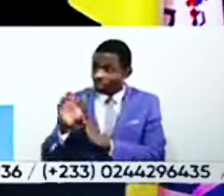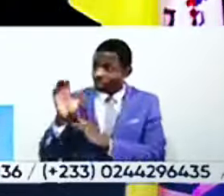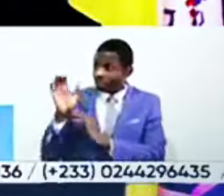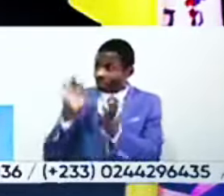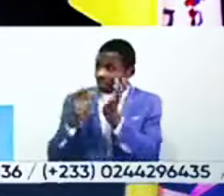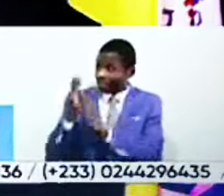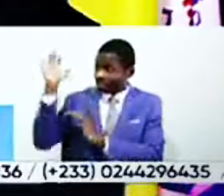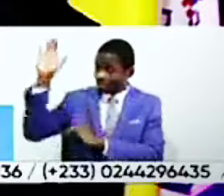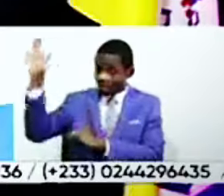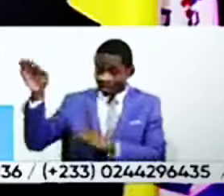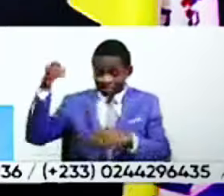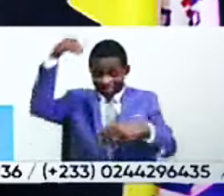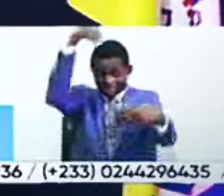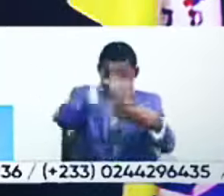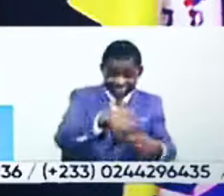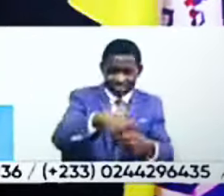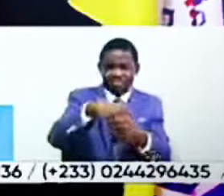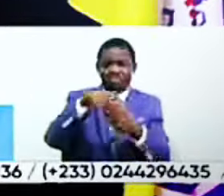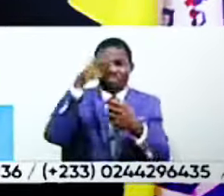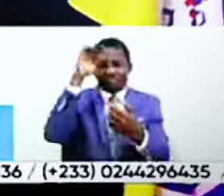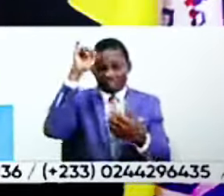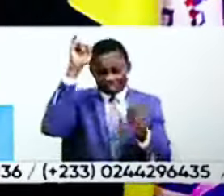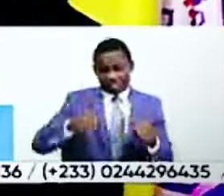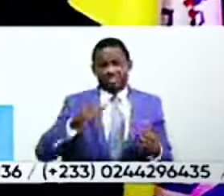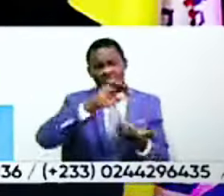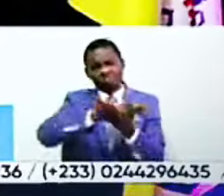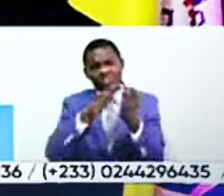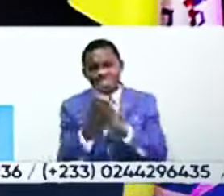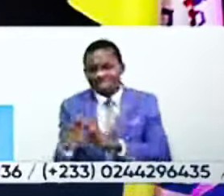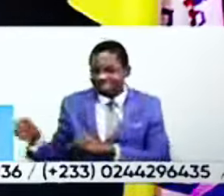And greater works than this shall ye do.